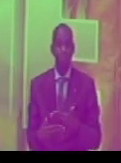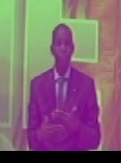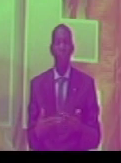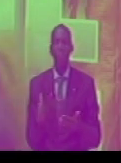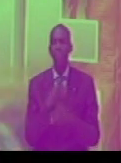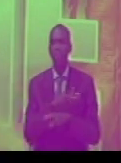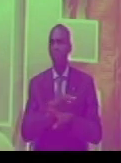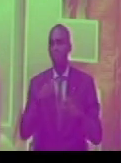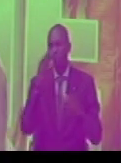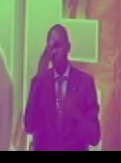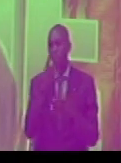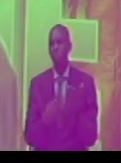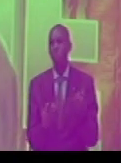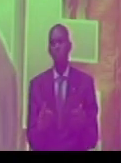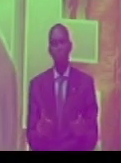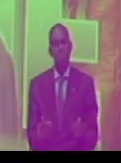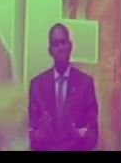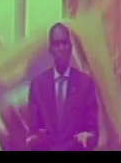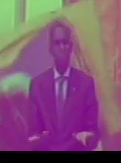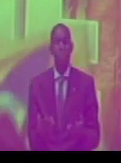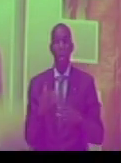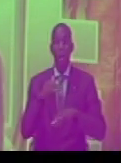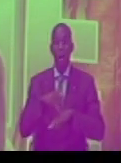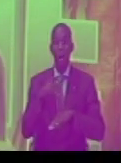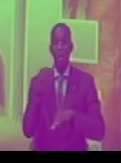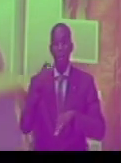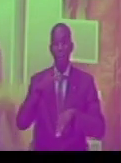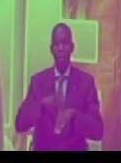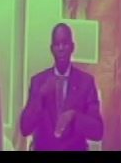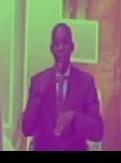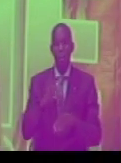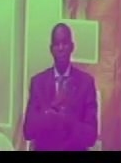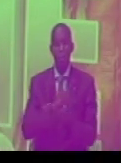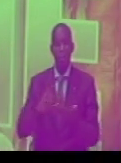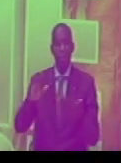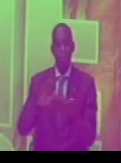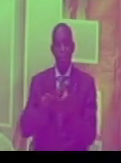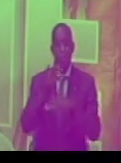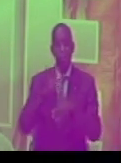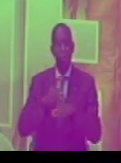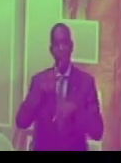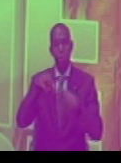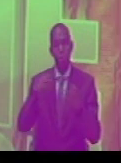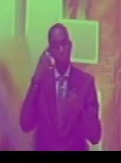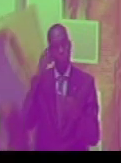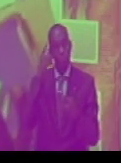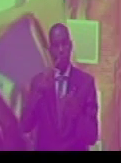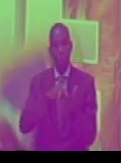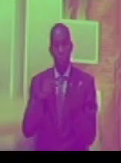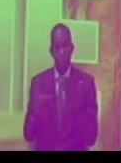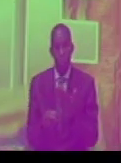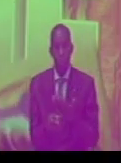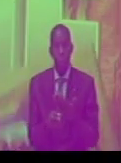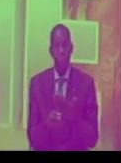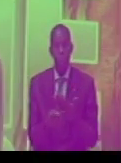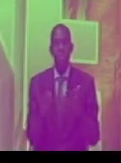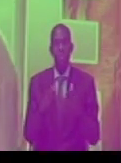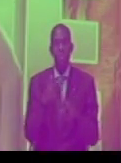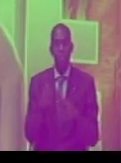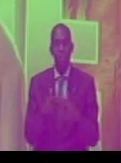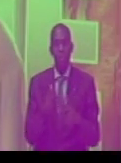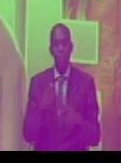and i don't know what to do but a time of divine touch when i went to the